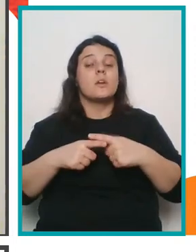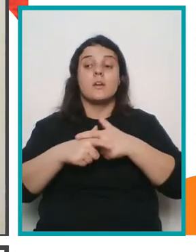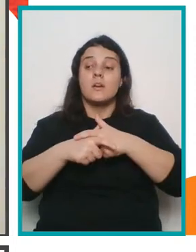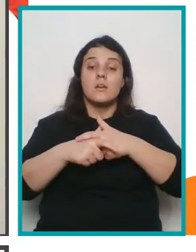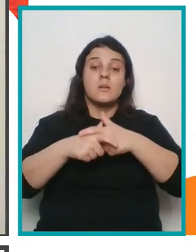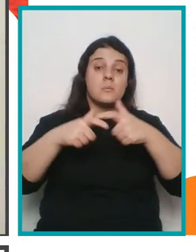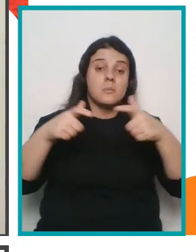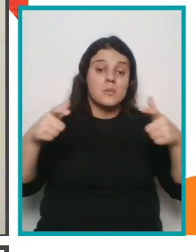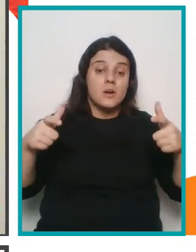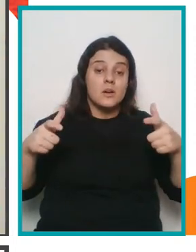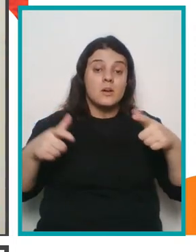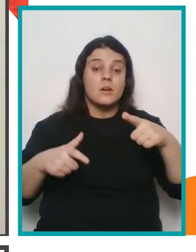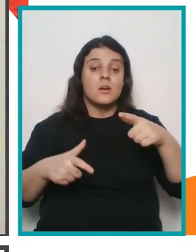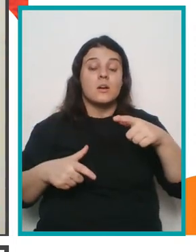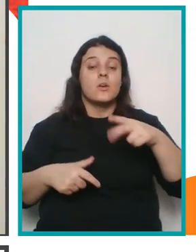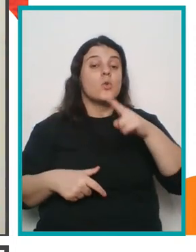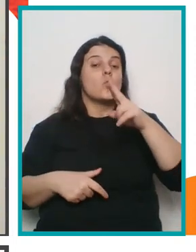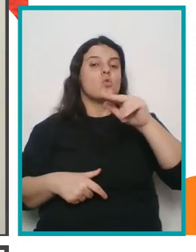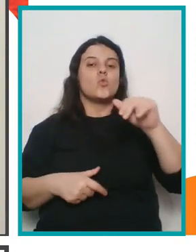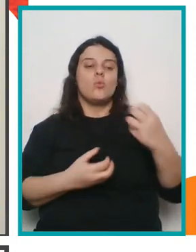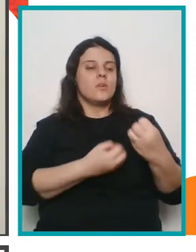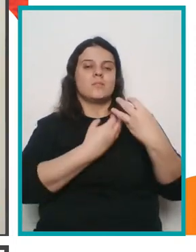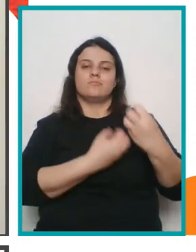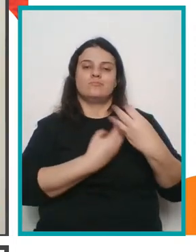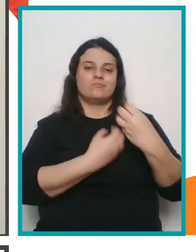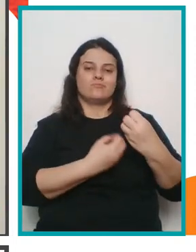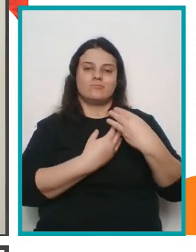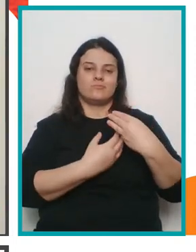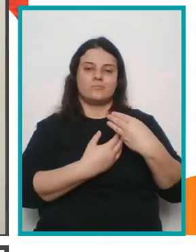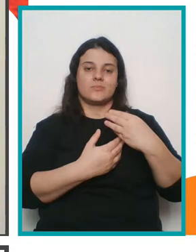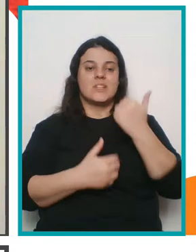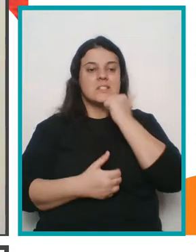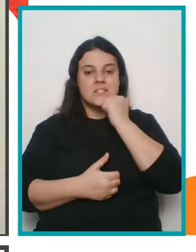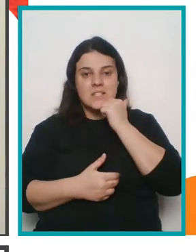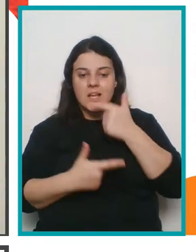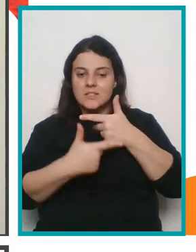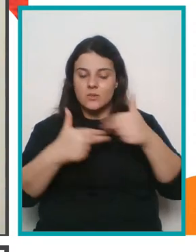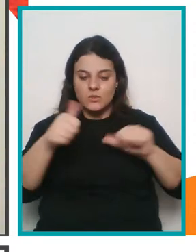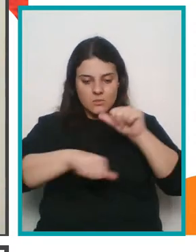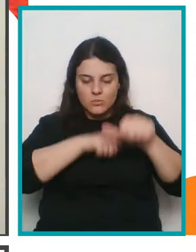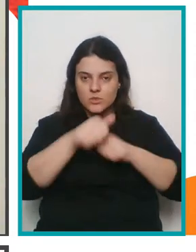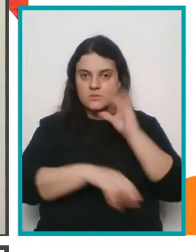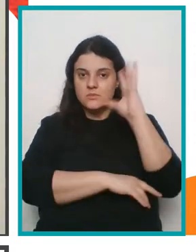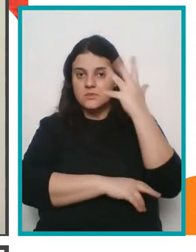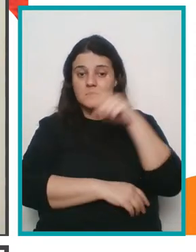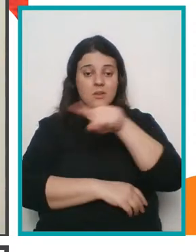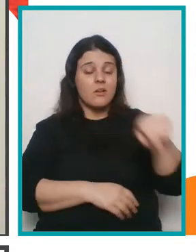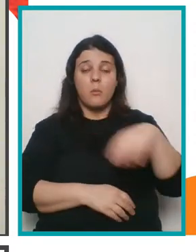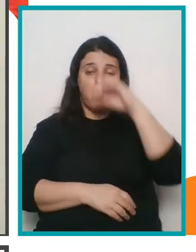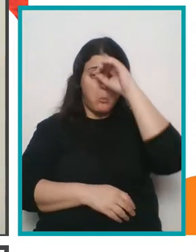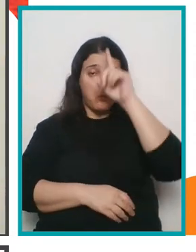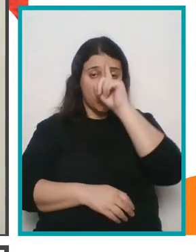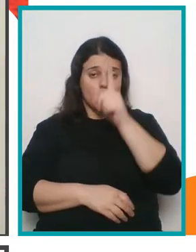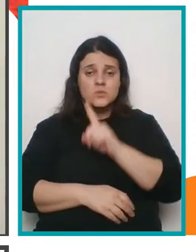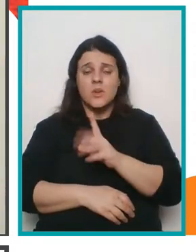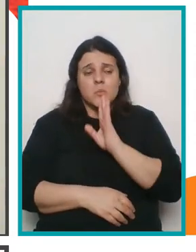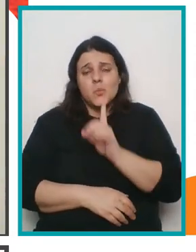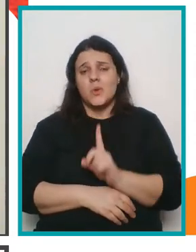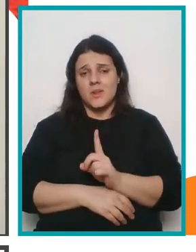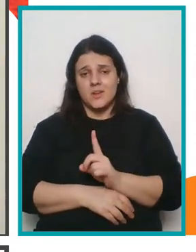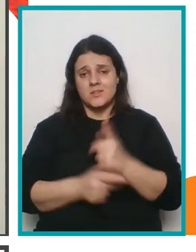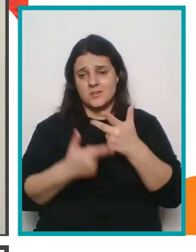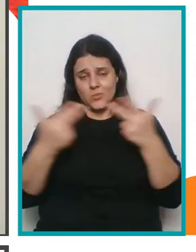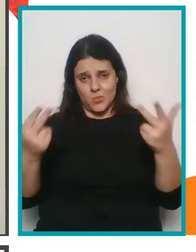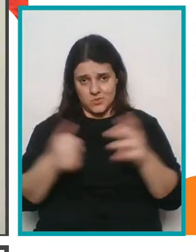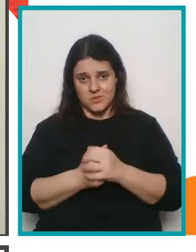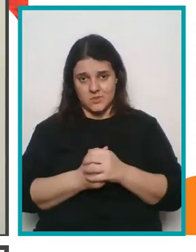it is the fossil fuel industry that has caused the climate crisis. They cannot